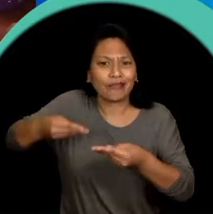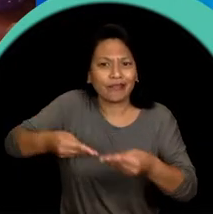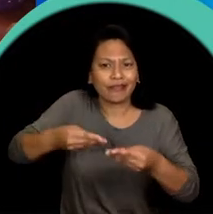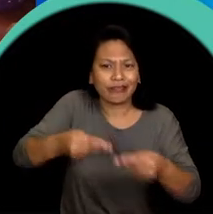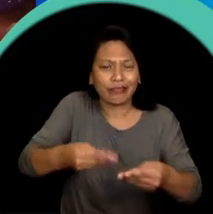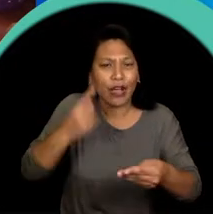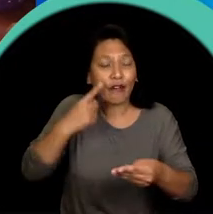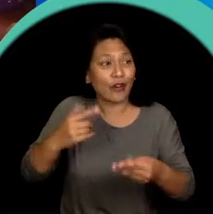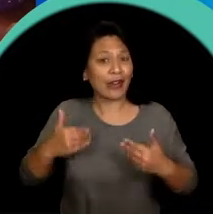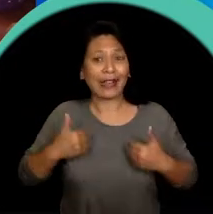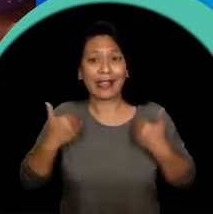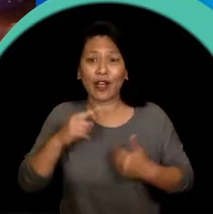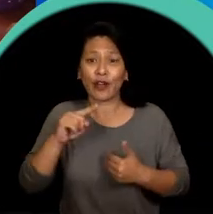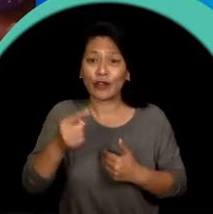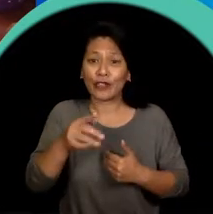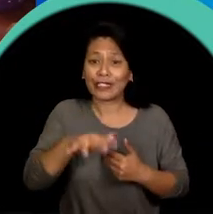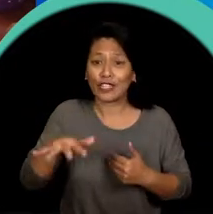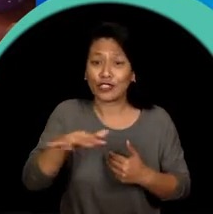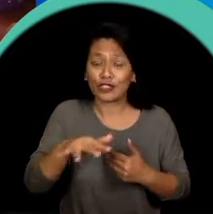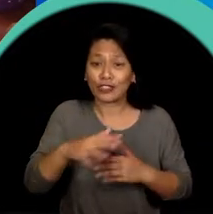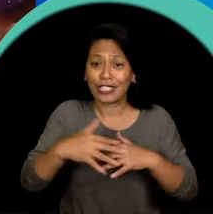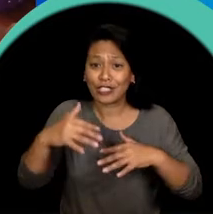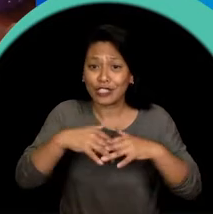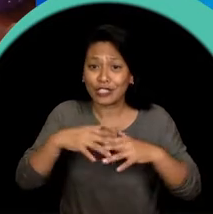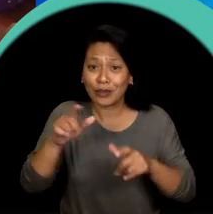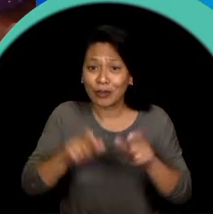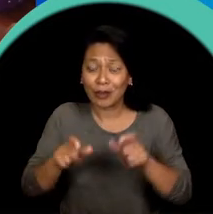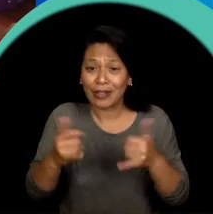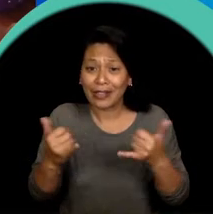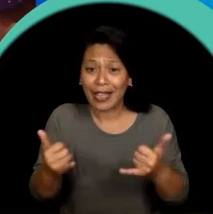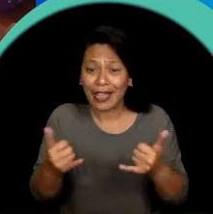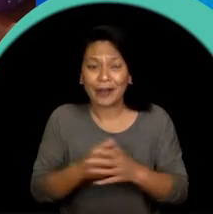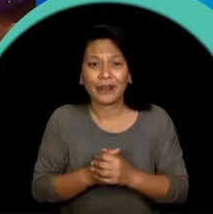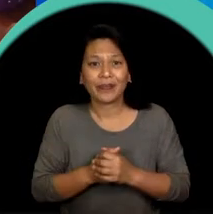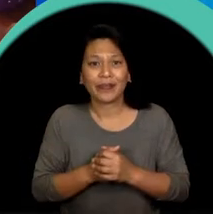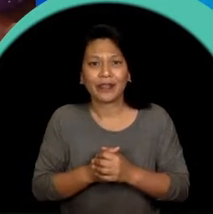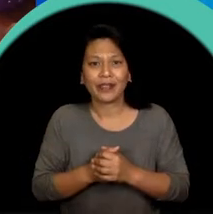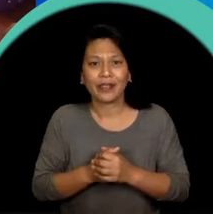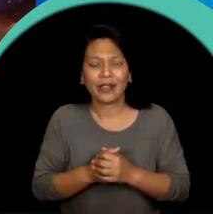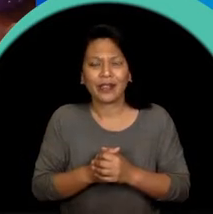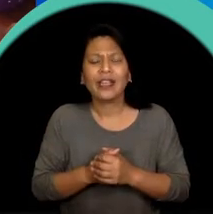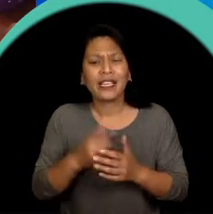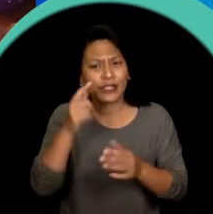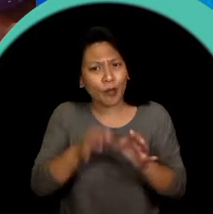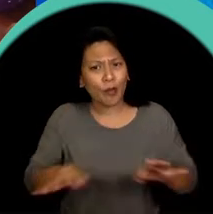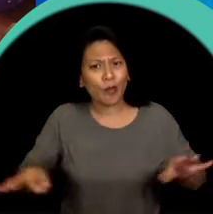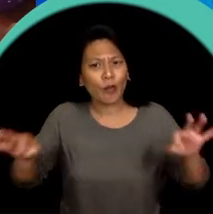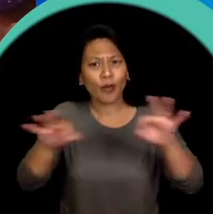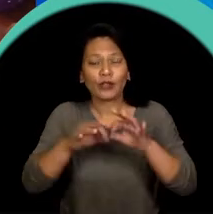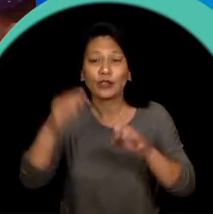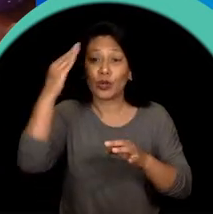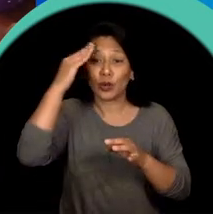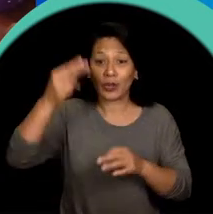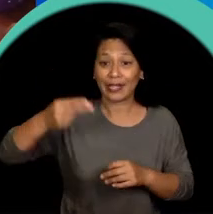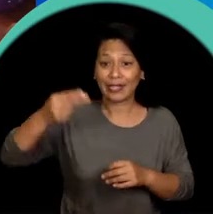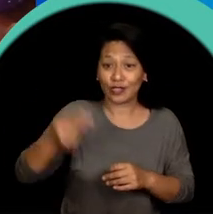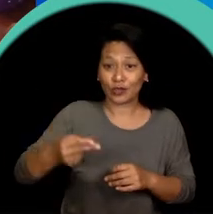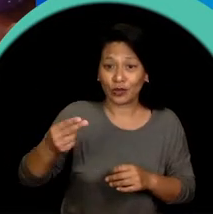Canadian history trickles down to affect young First Nation people who are around maybe their age. It's one thing to